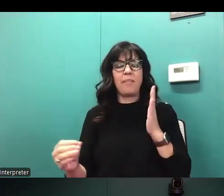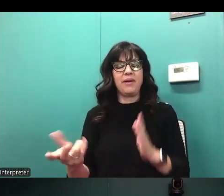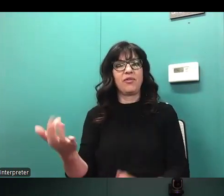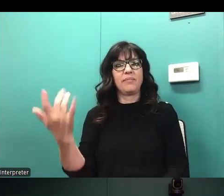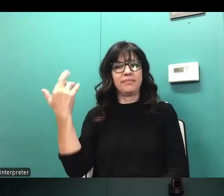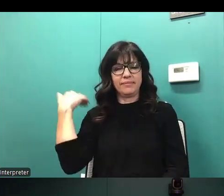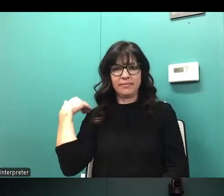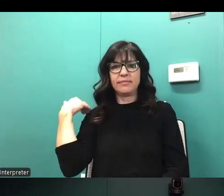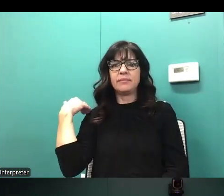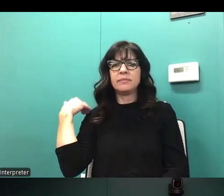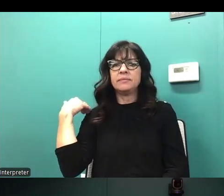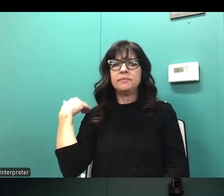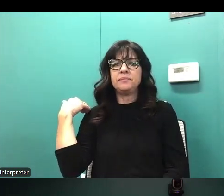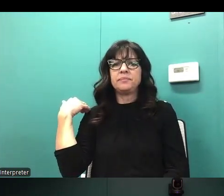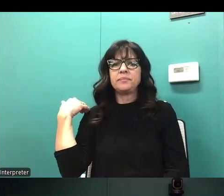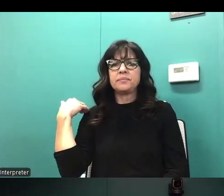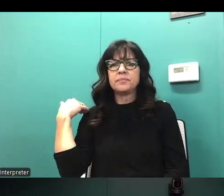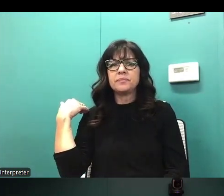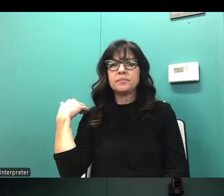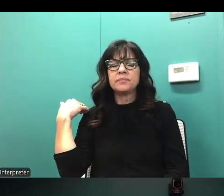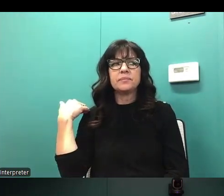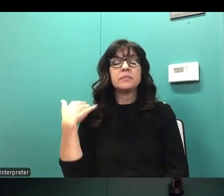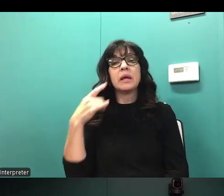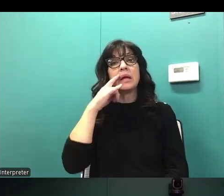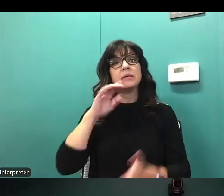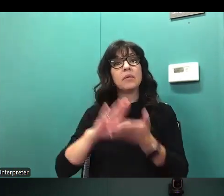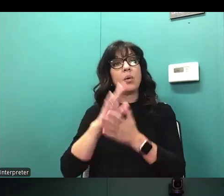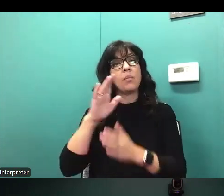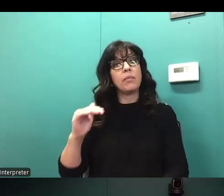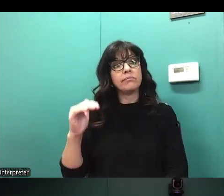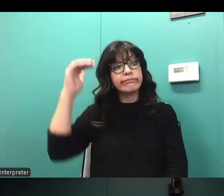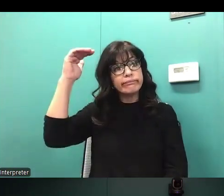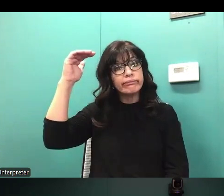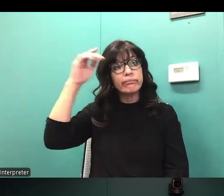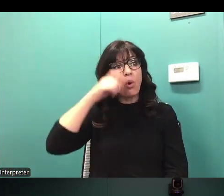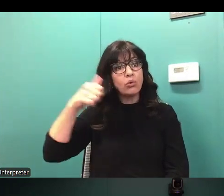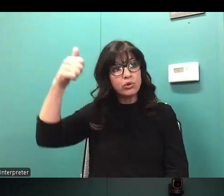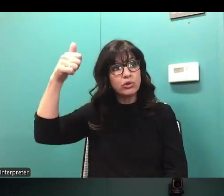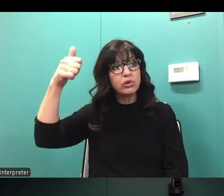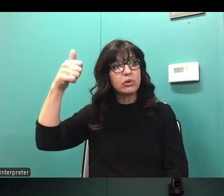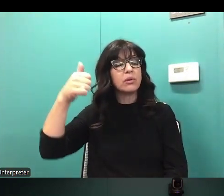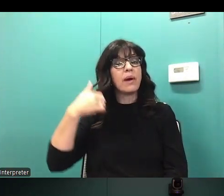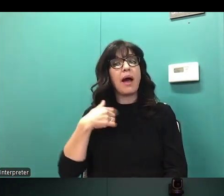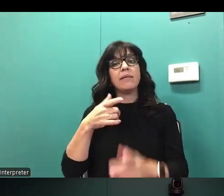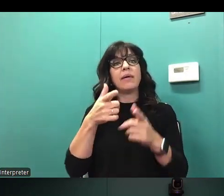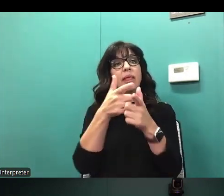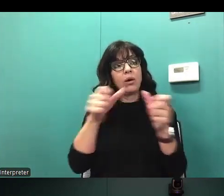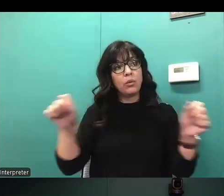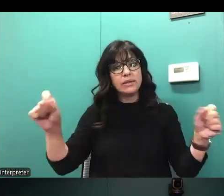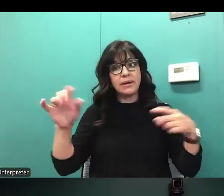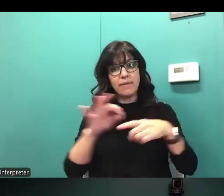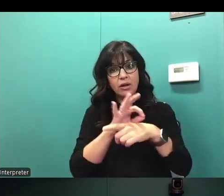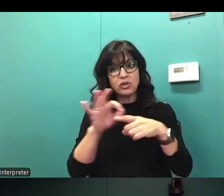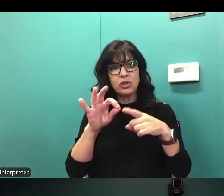years ago. But as the kids get older, when you're working with older kids, we've got like linguistic function of response, you